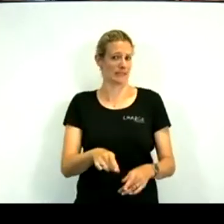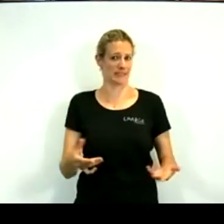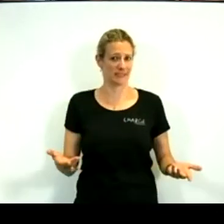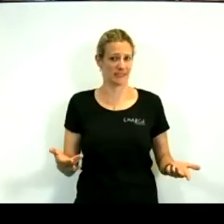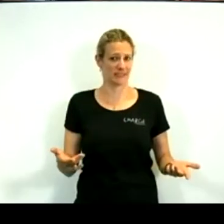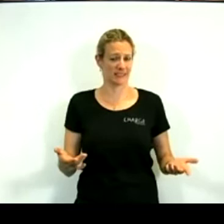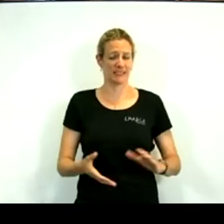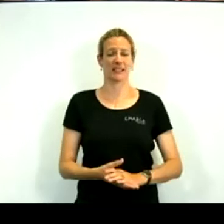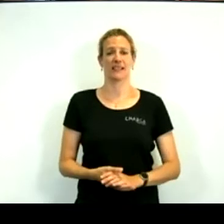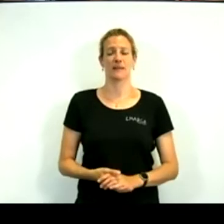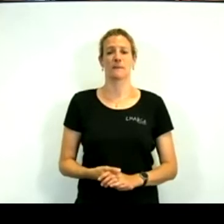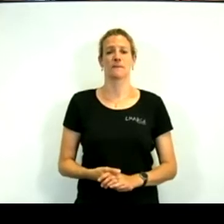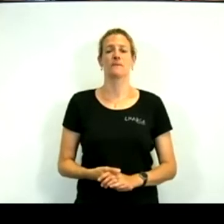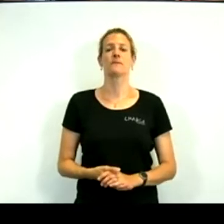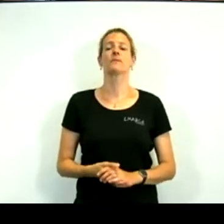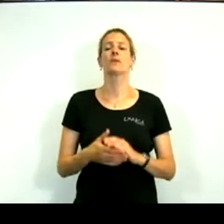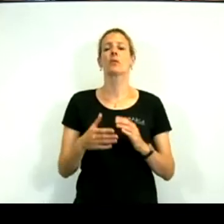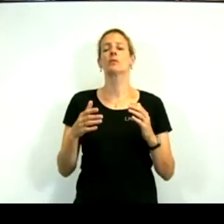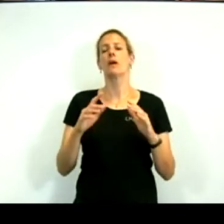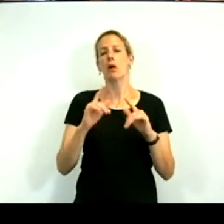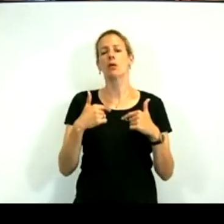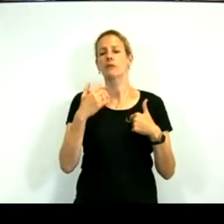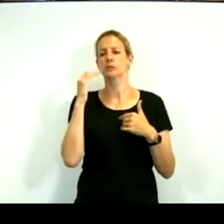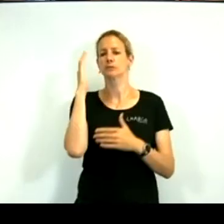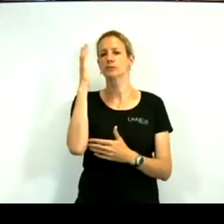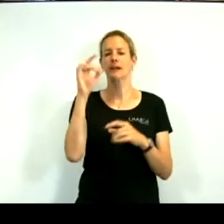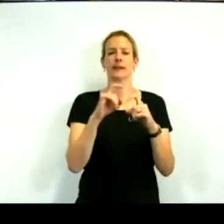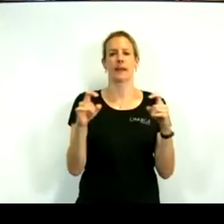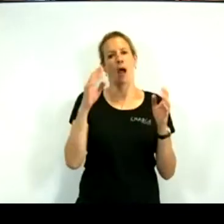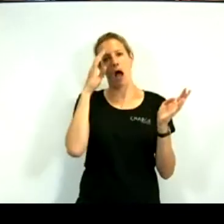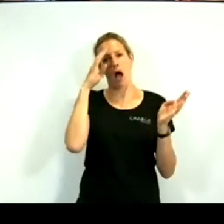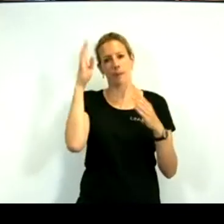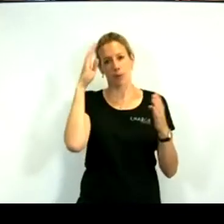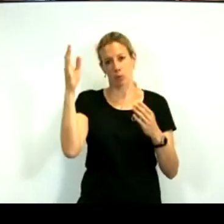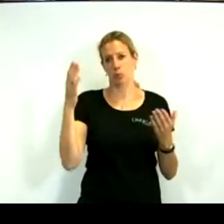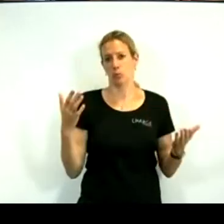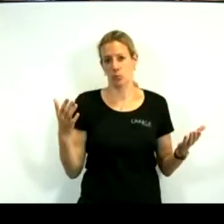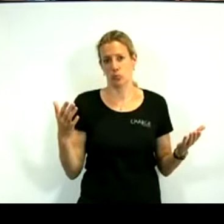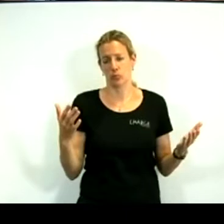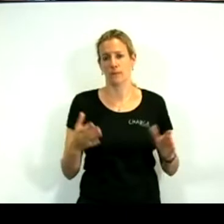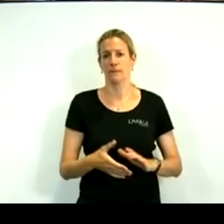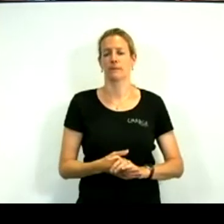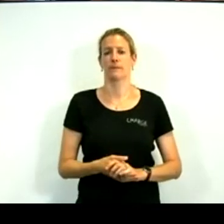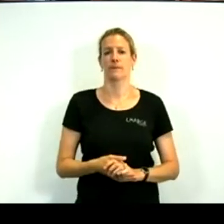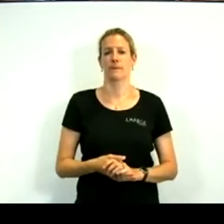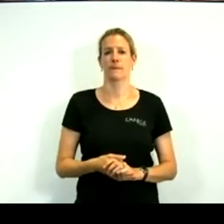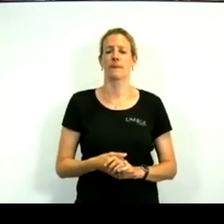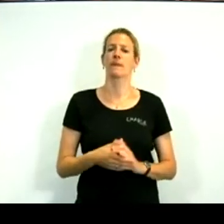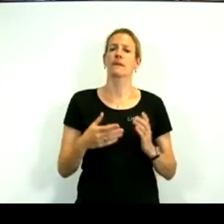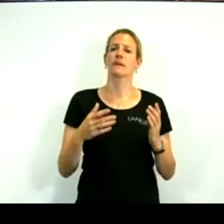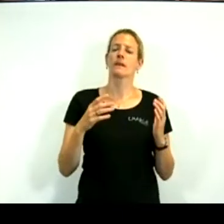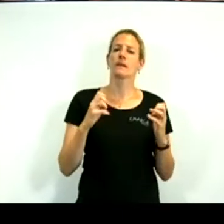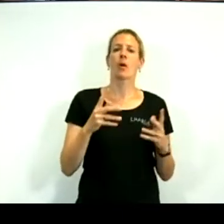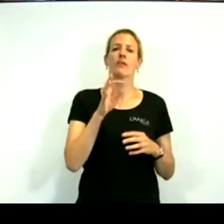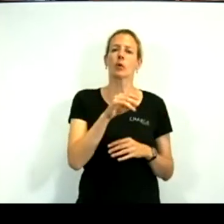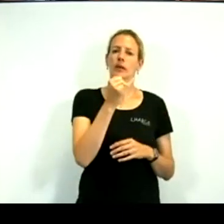distractibility and how important is vision to this child. Are they interested in